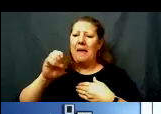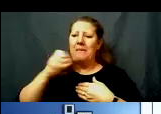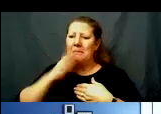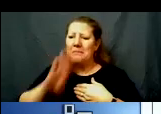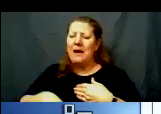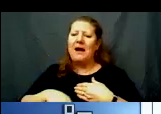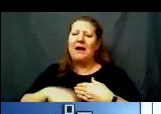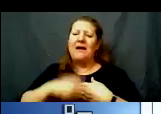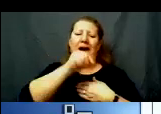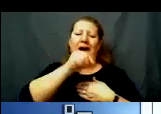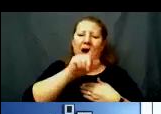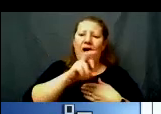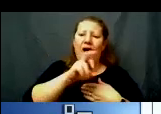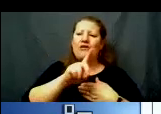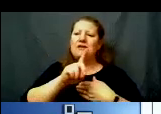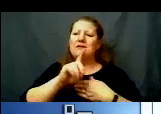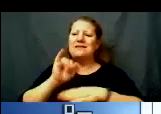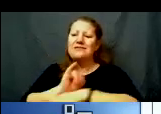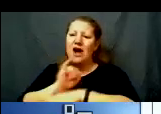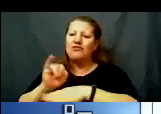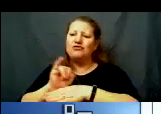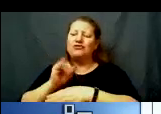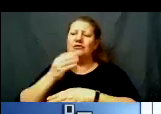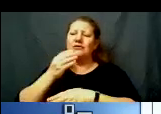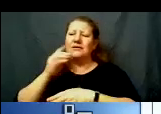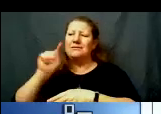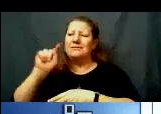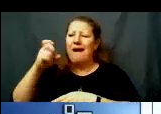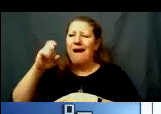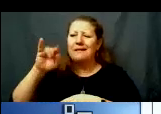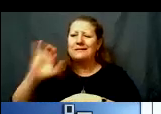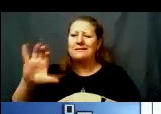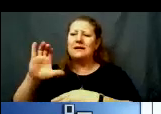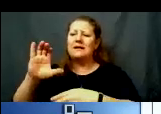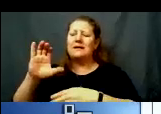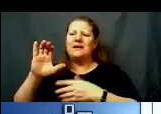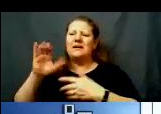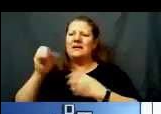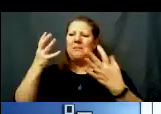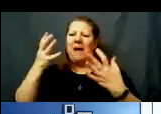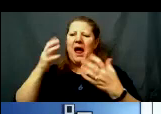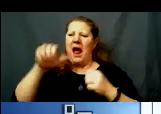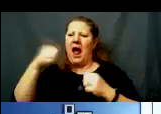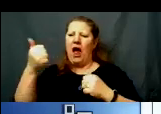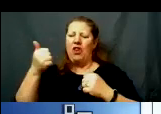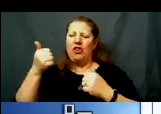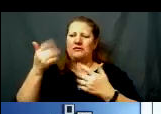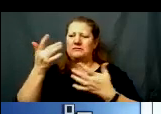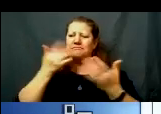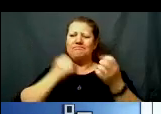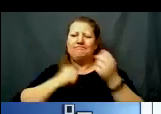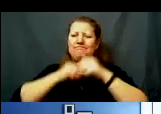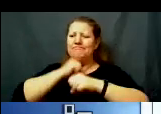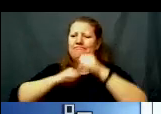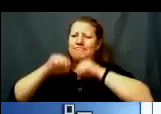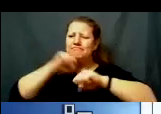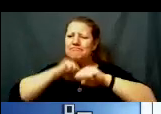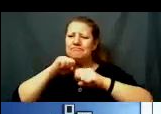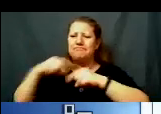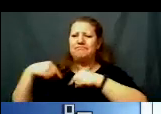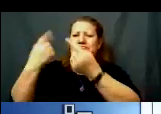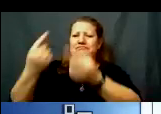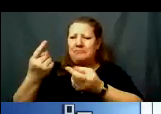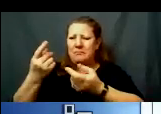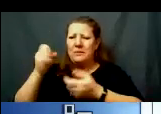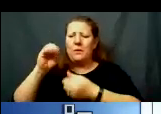environmental and industrial toxins, and many, many other struggles and risks folks are facing. So I'm